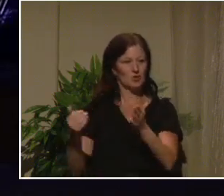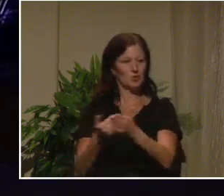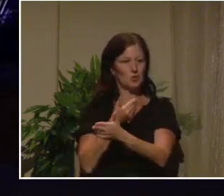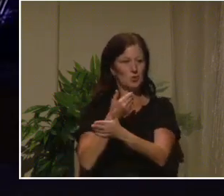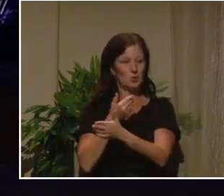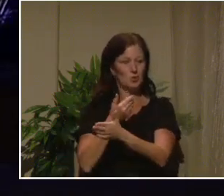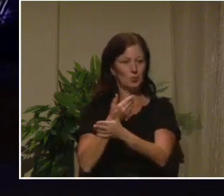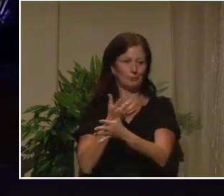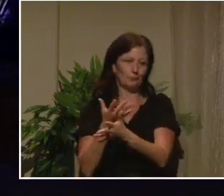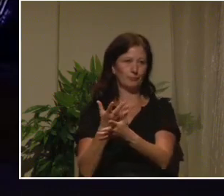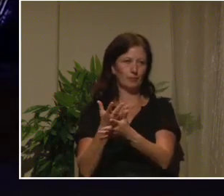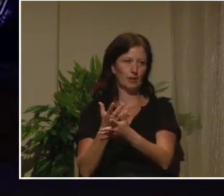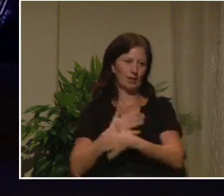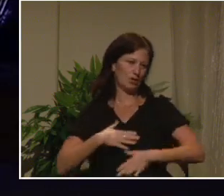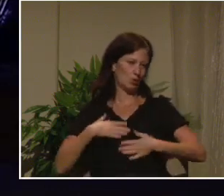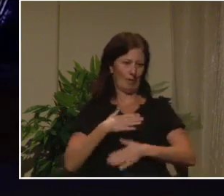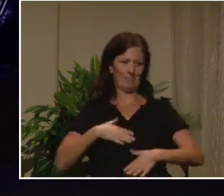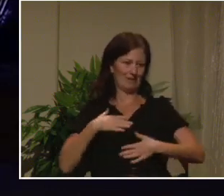feeding birds.